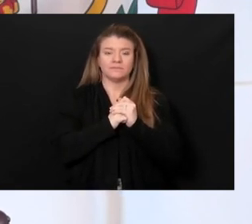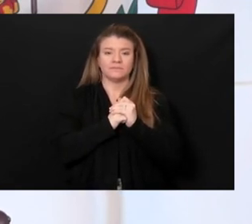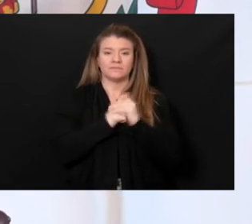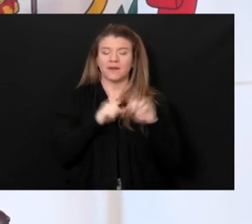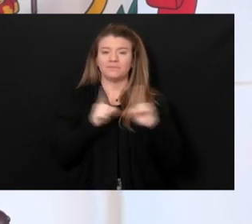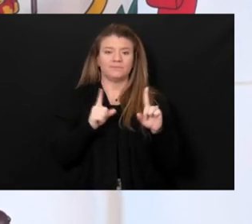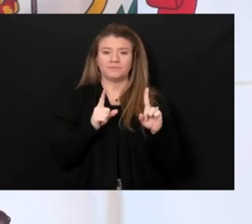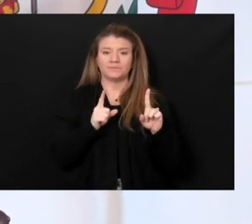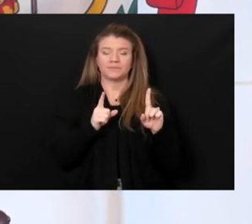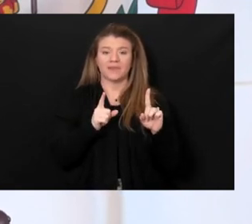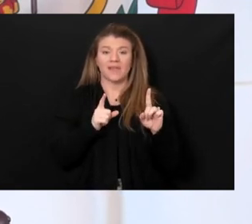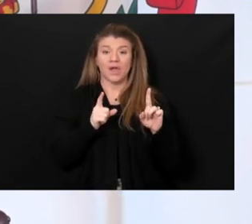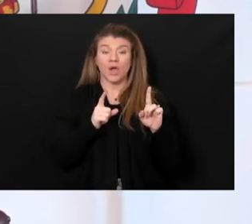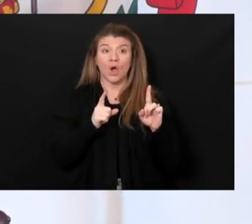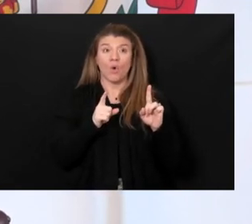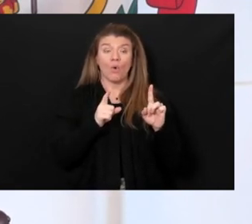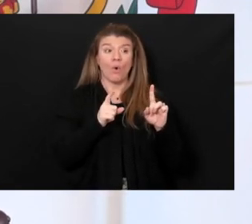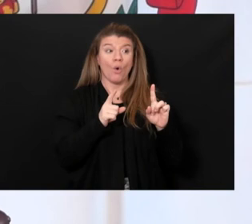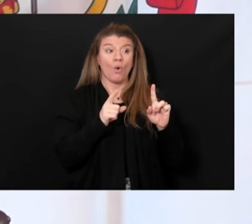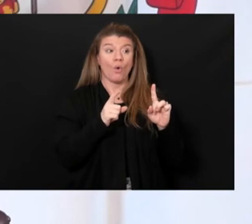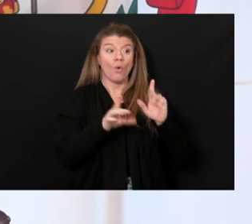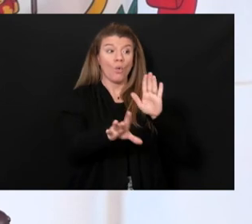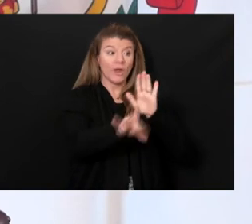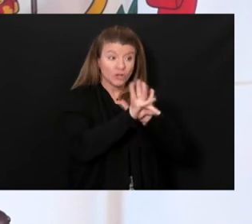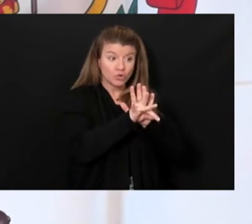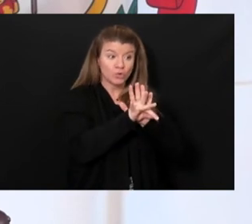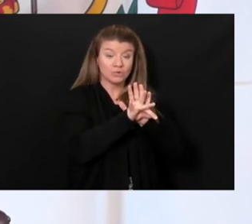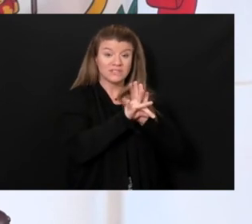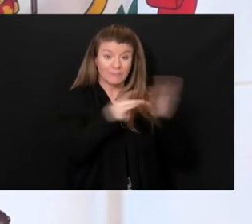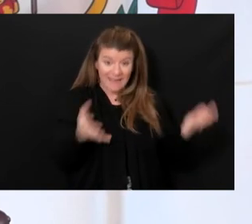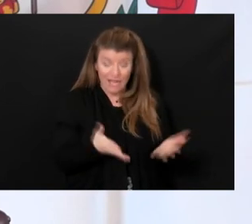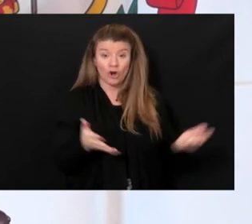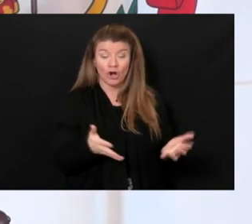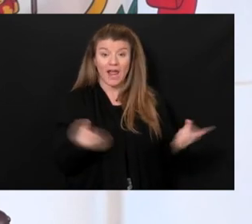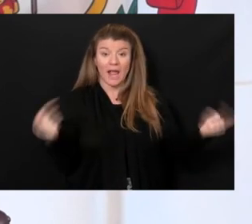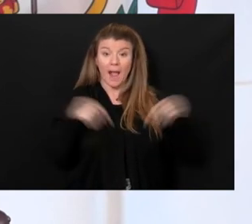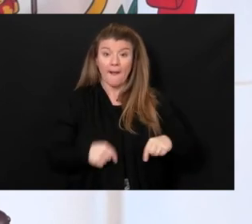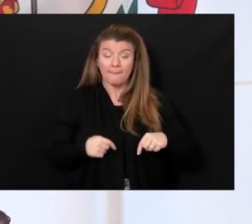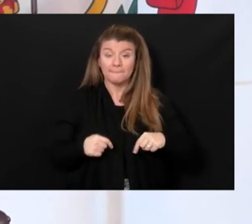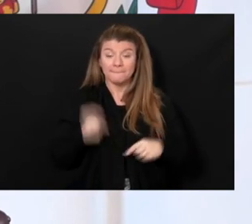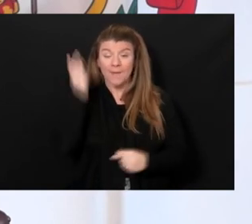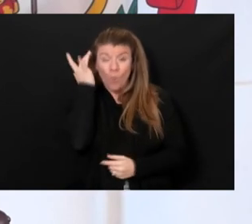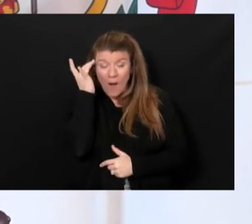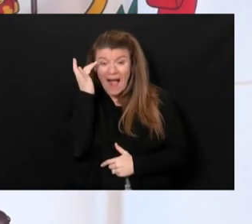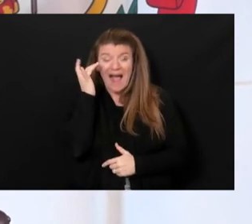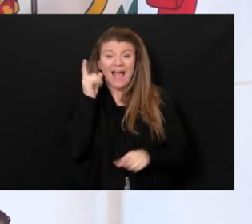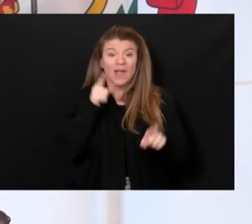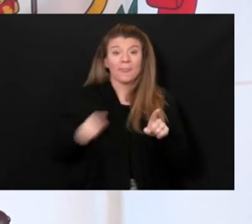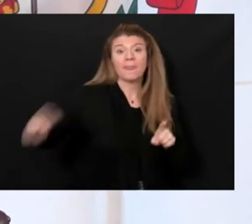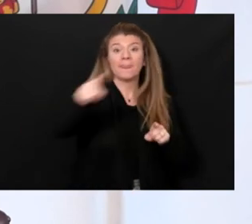but we choose to come. And we choose to come because the people deserve to